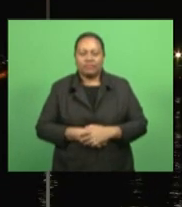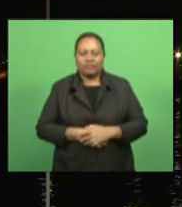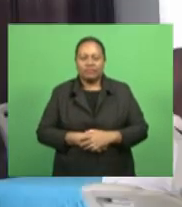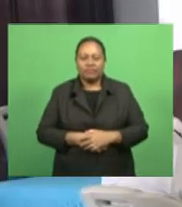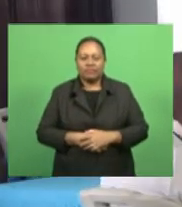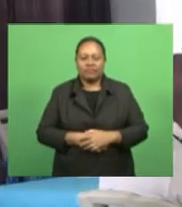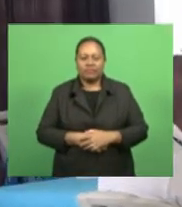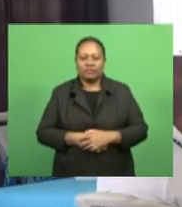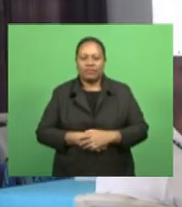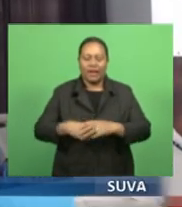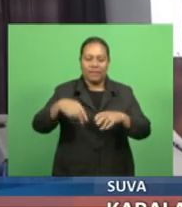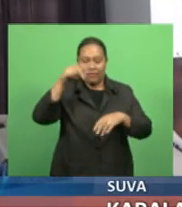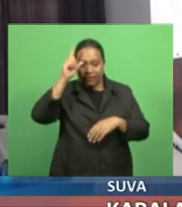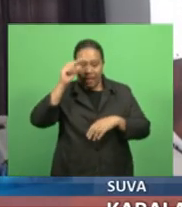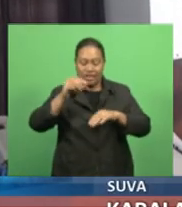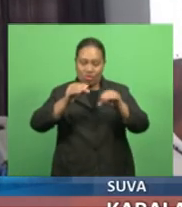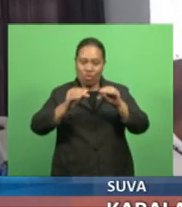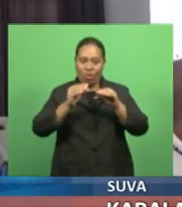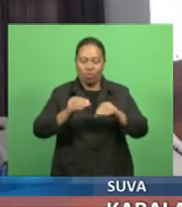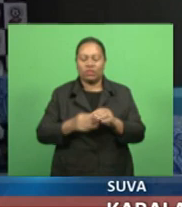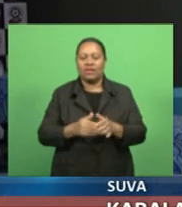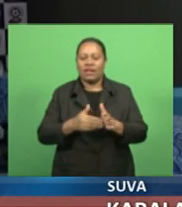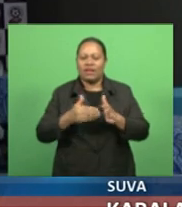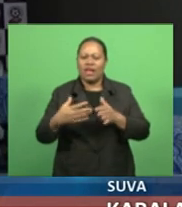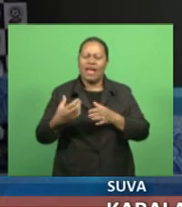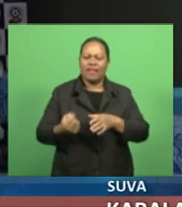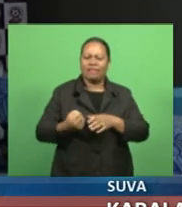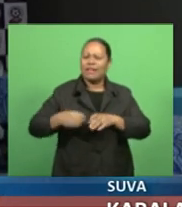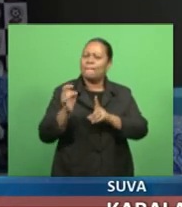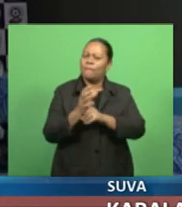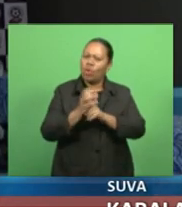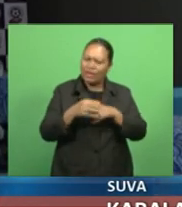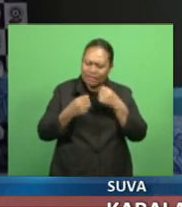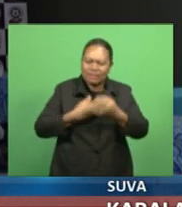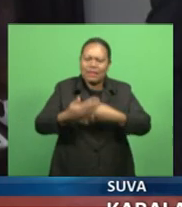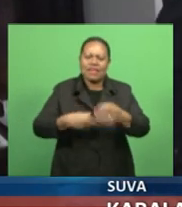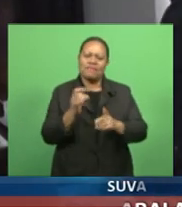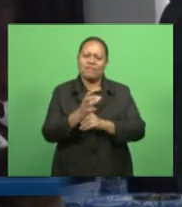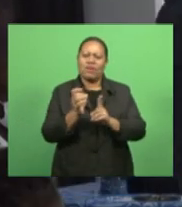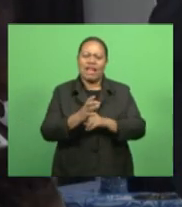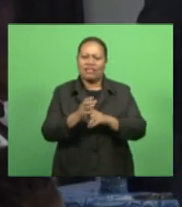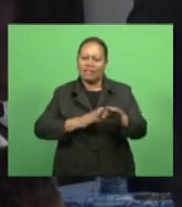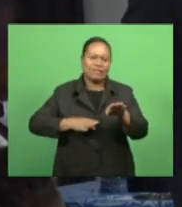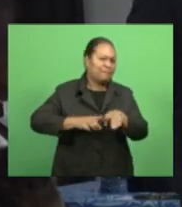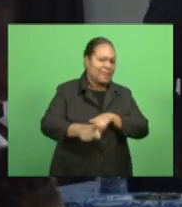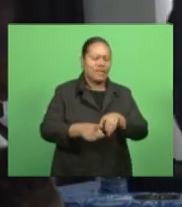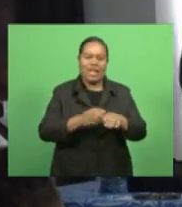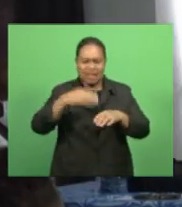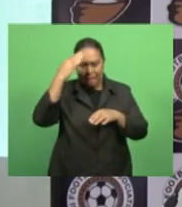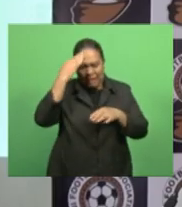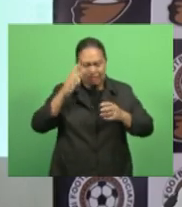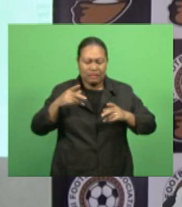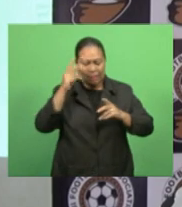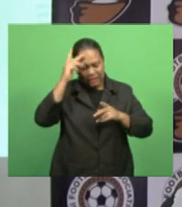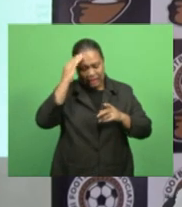details. Fijian head coach Fleming Seretslev has highlighted the importance of improving on the speed and mentality of our local